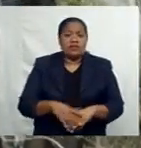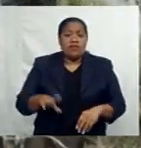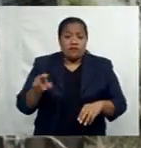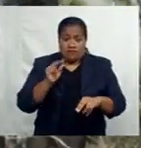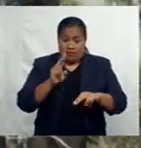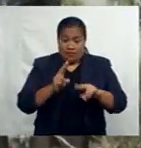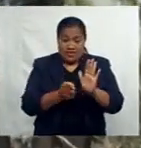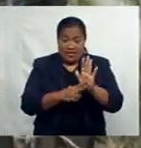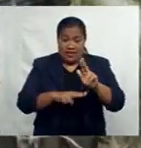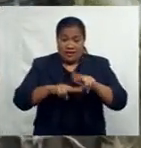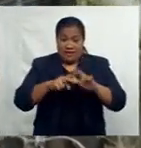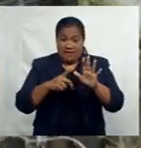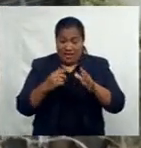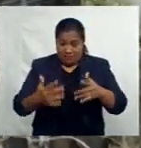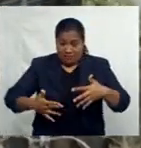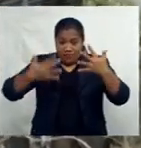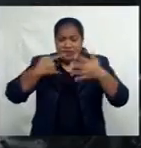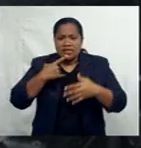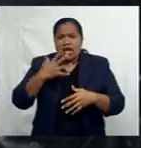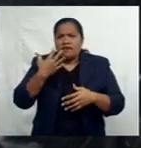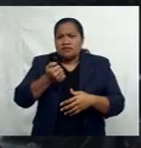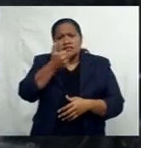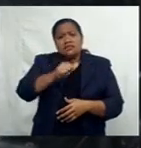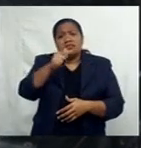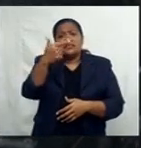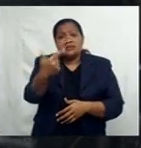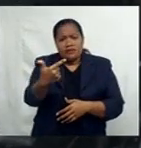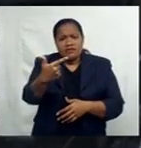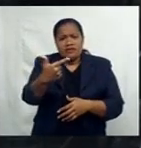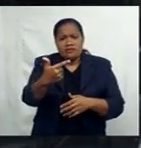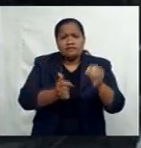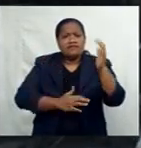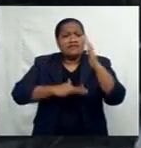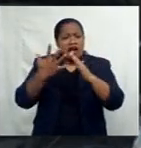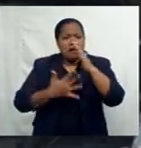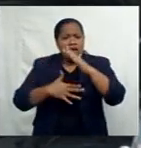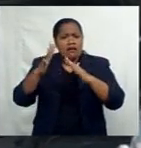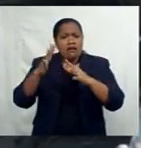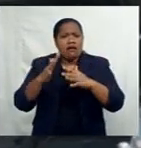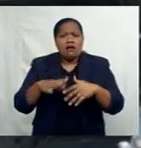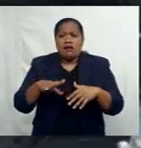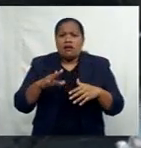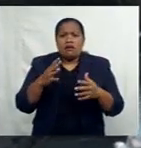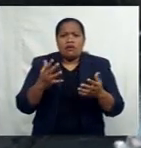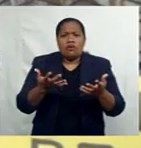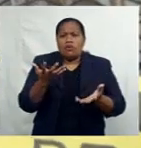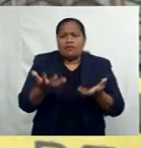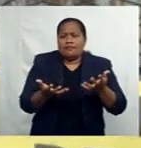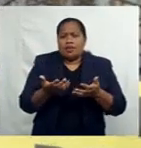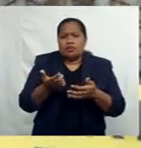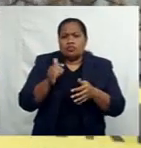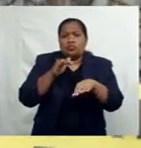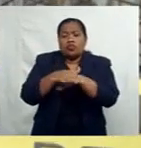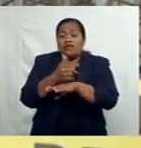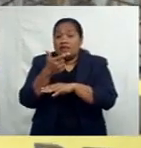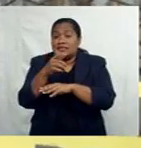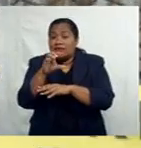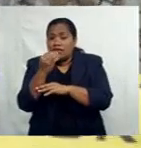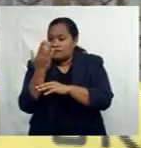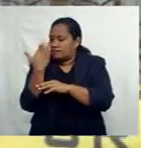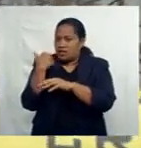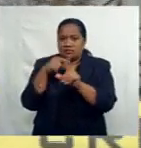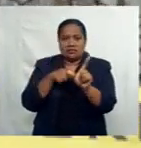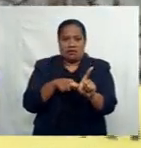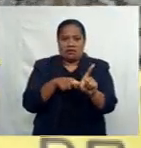date show that a total of 67 structural fires were recorded compared to over 70 for the same period last